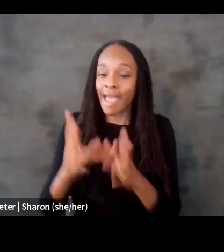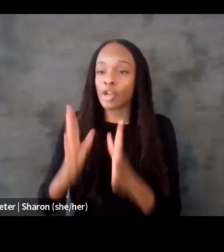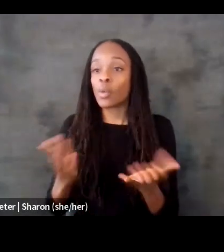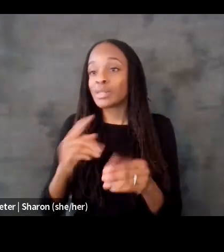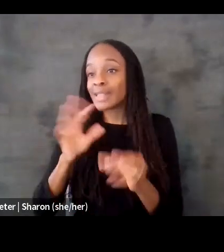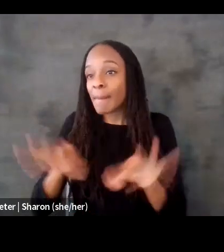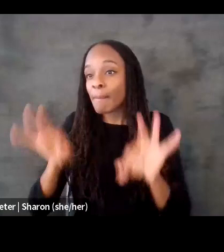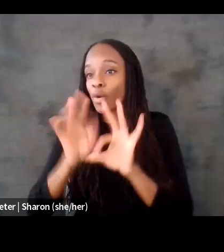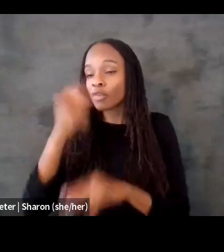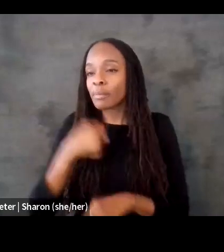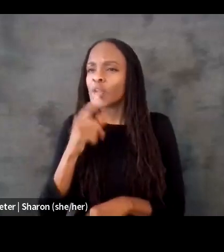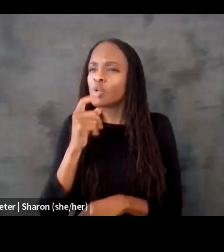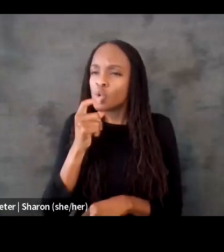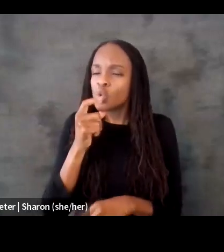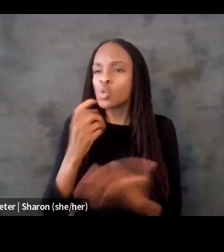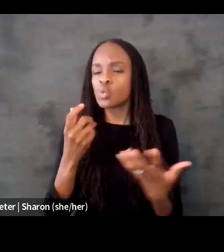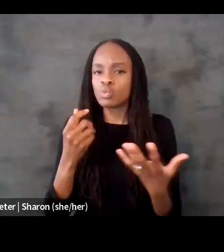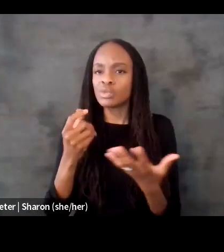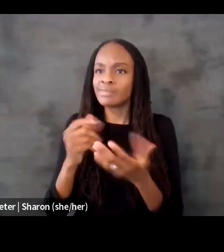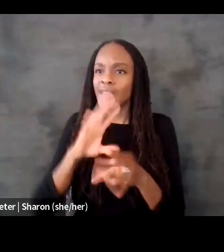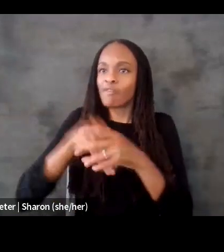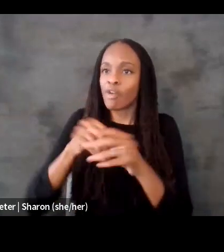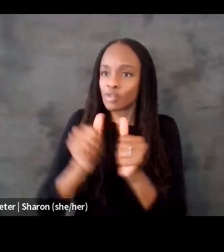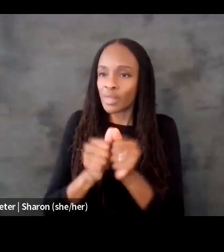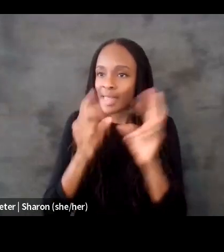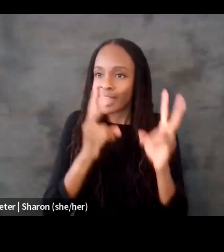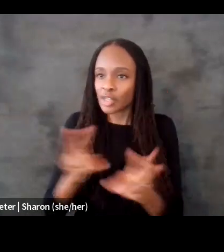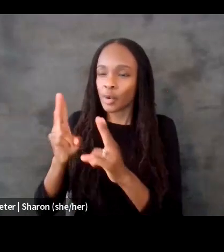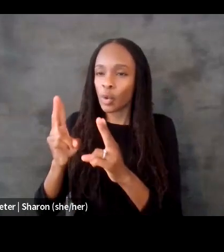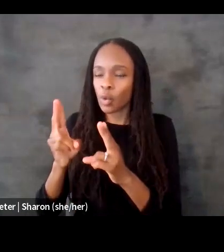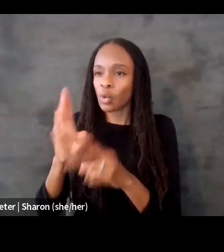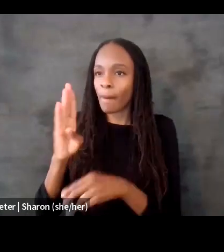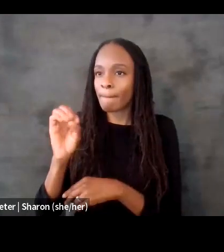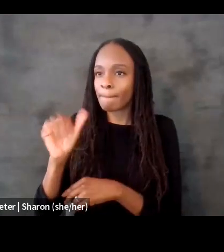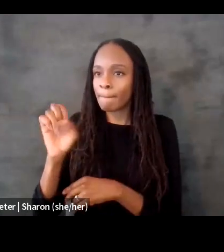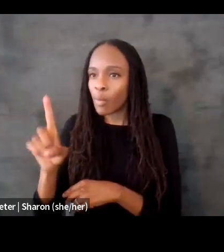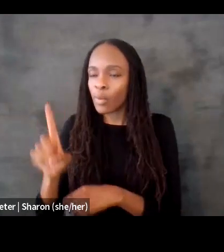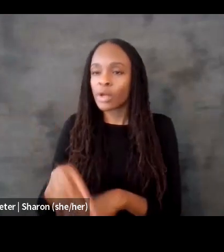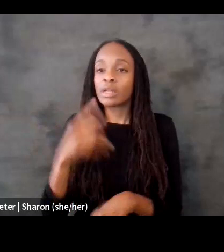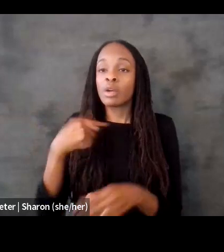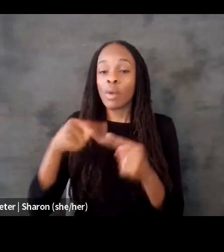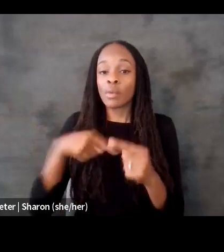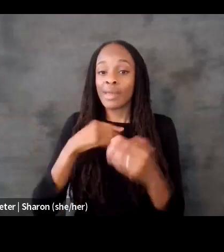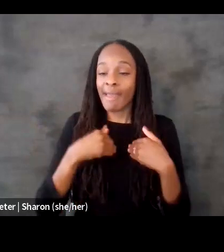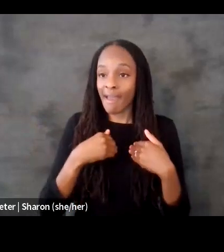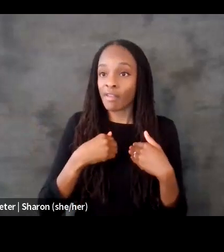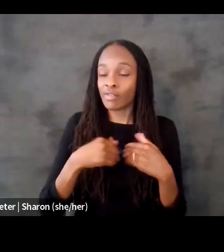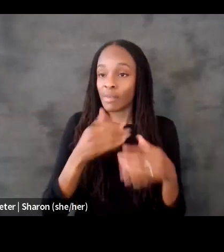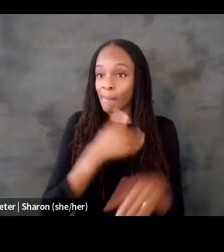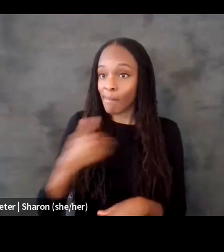me is who makes up our editorial board. And when we're assigning associate editors and when we're assigning editorial review board